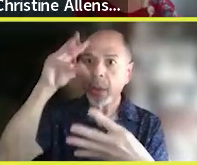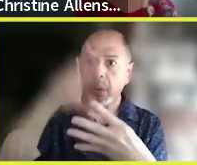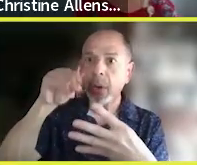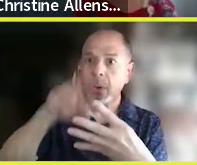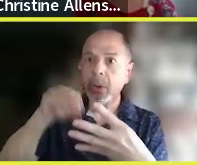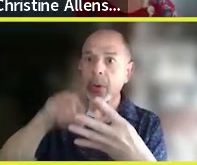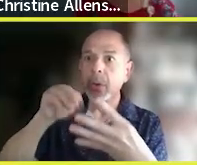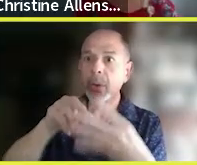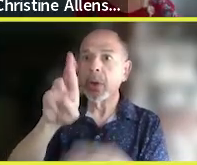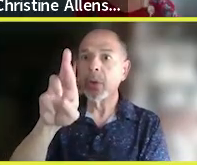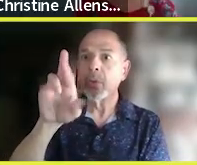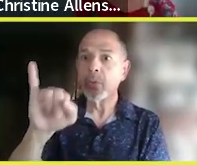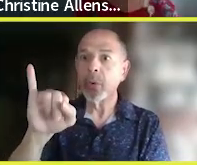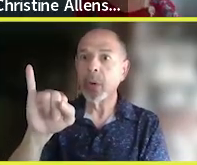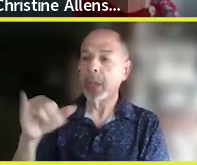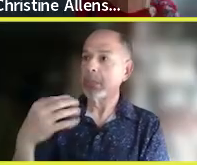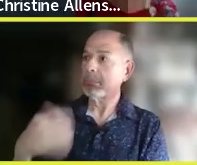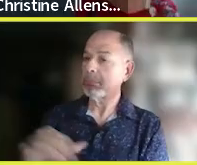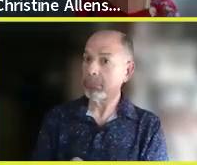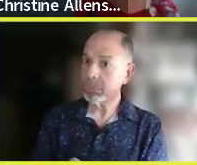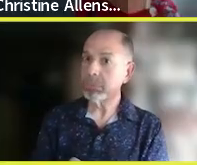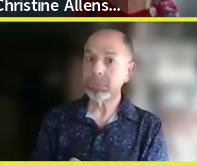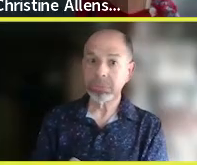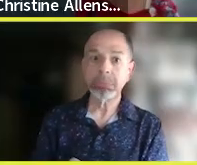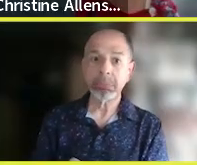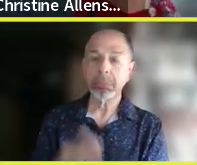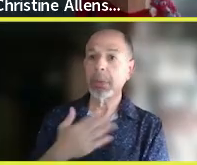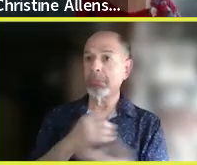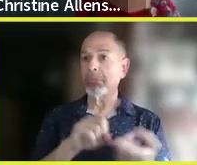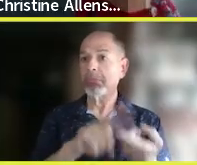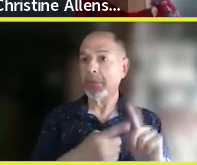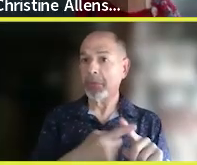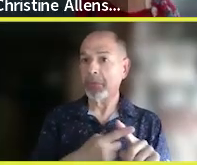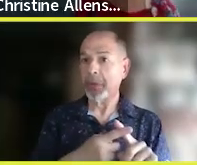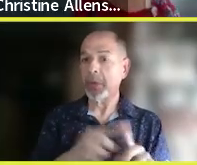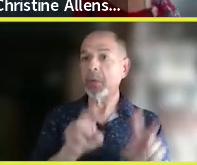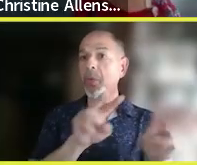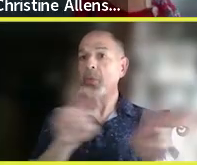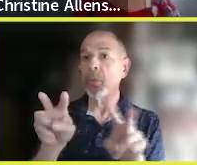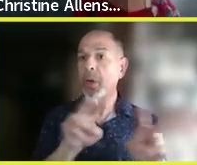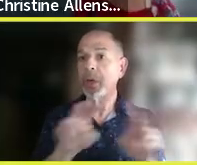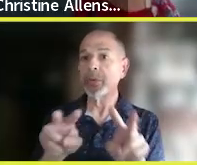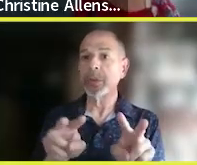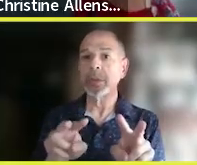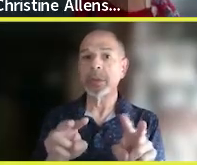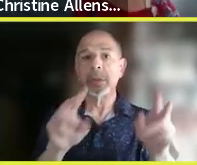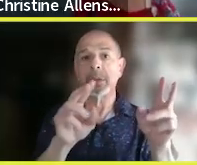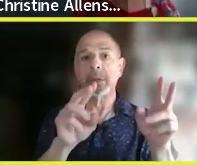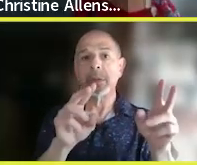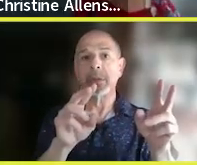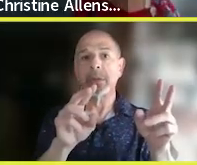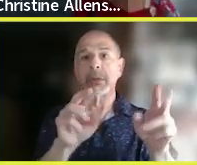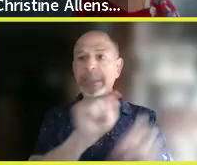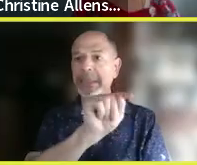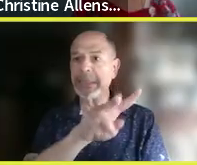discovered when she was watching a documentary. She was watching a documentary about libraries, and sure enough, in